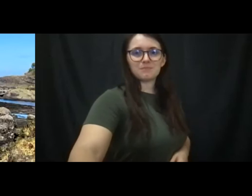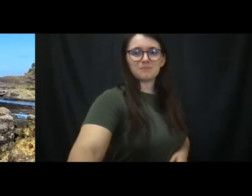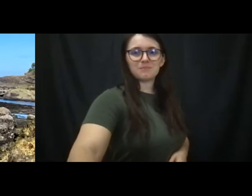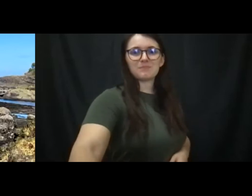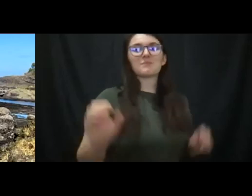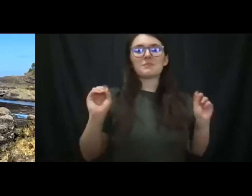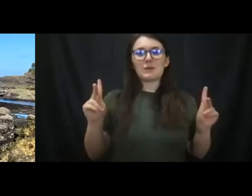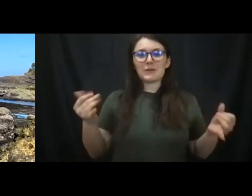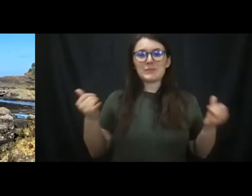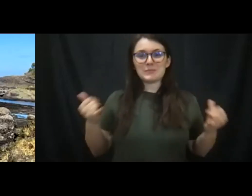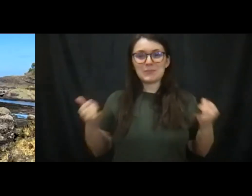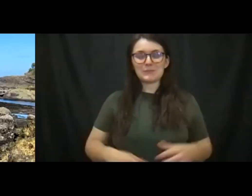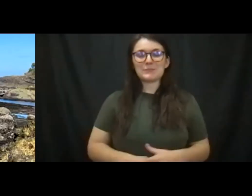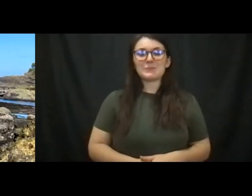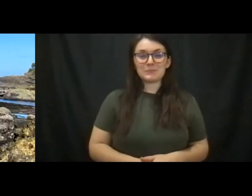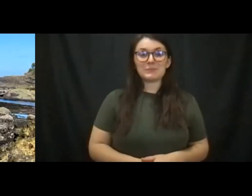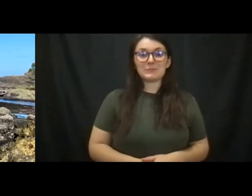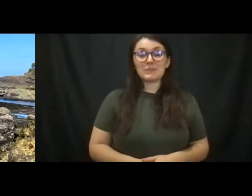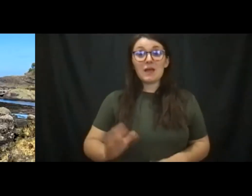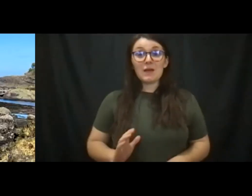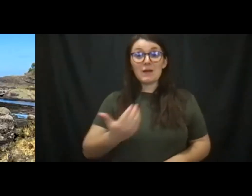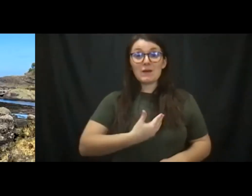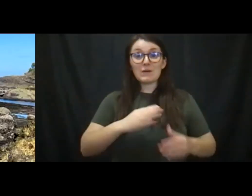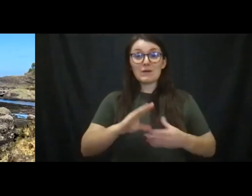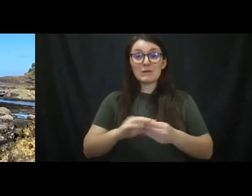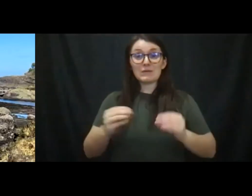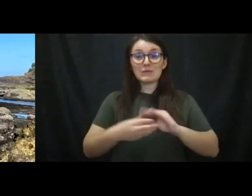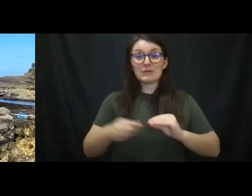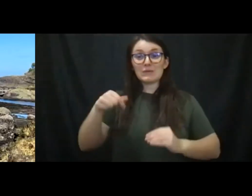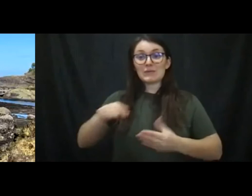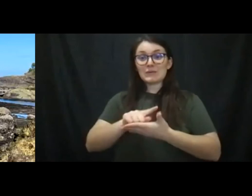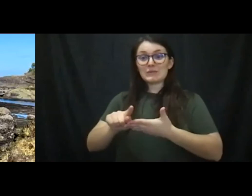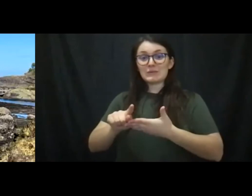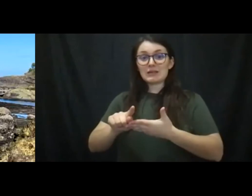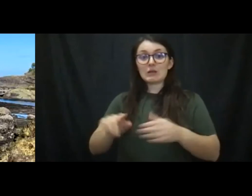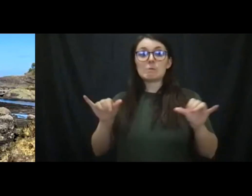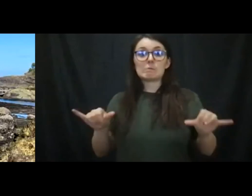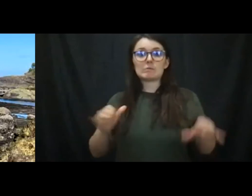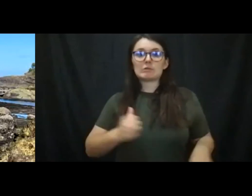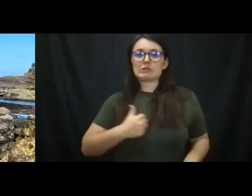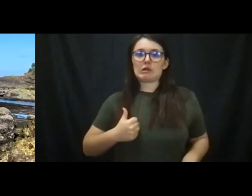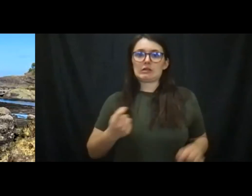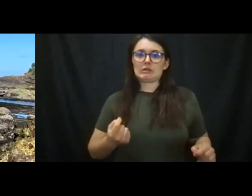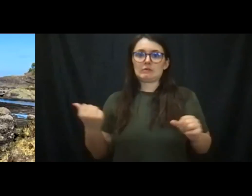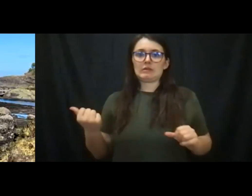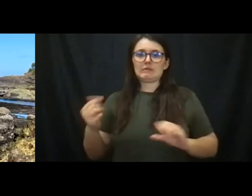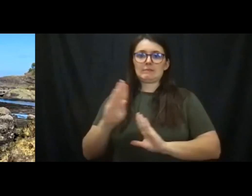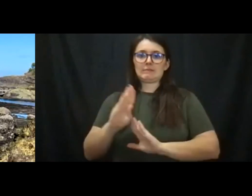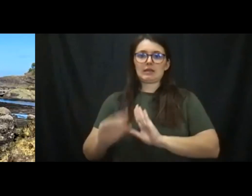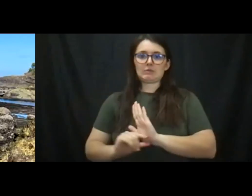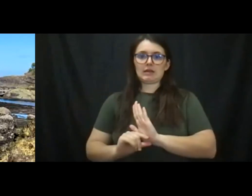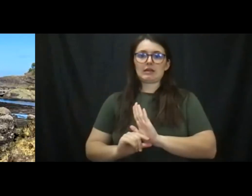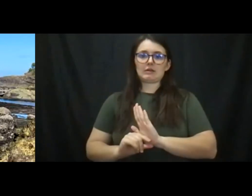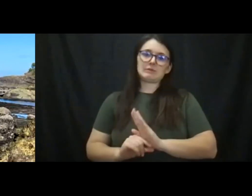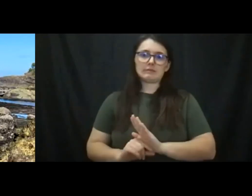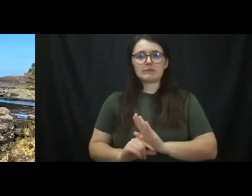back. Okay, so our story this week had to be, oh, I got to get rid of my background because our story is not going to show up. So we're going